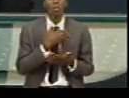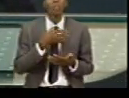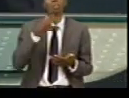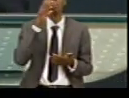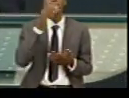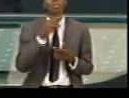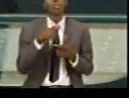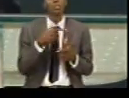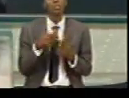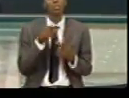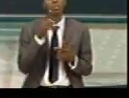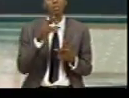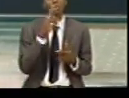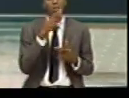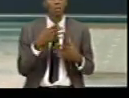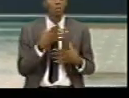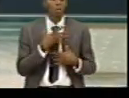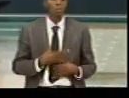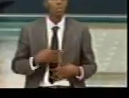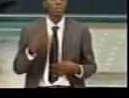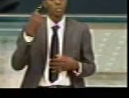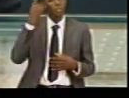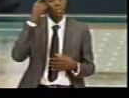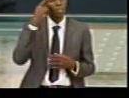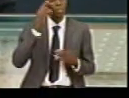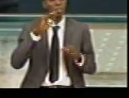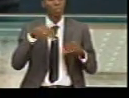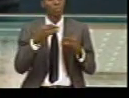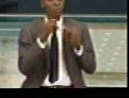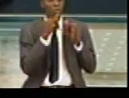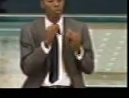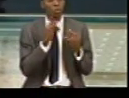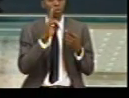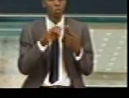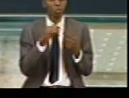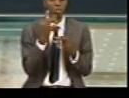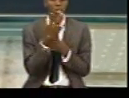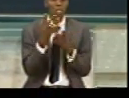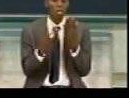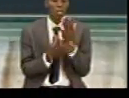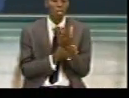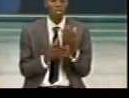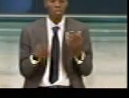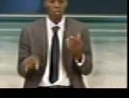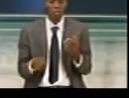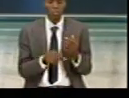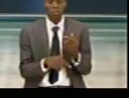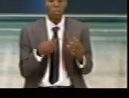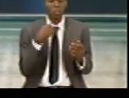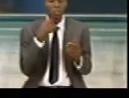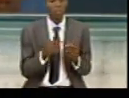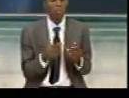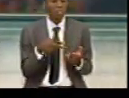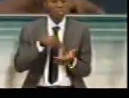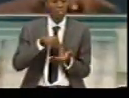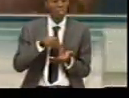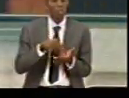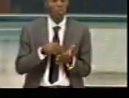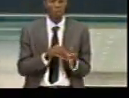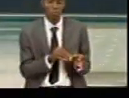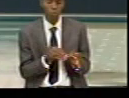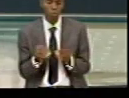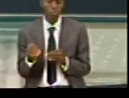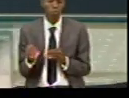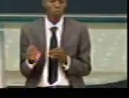hungry. The head gives instruction to the hands and to the feet, walk, move, get up, and go to